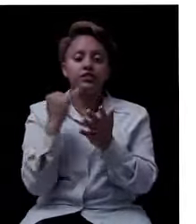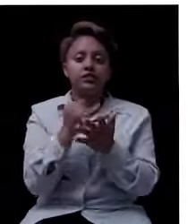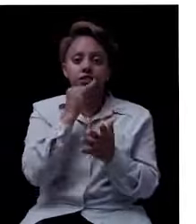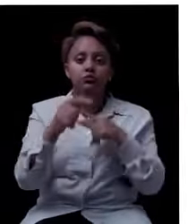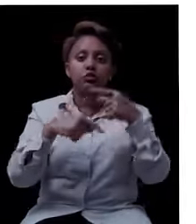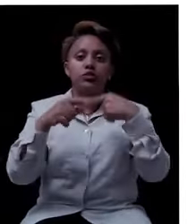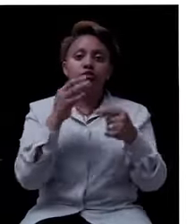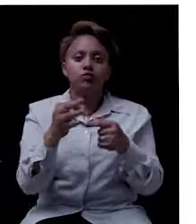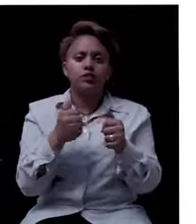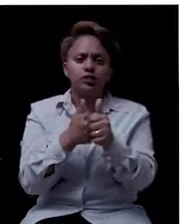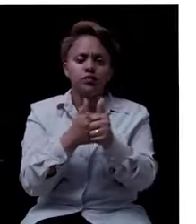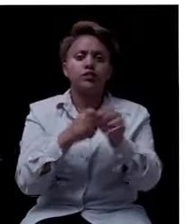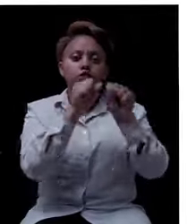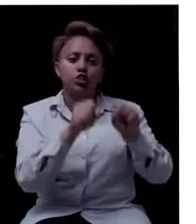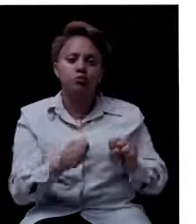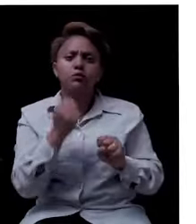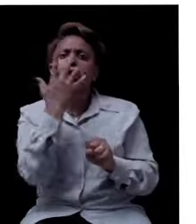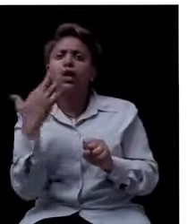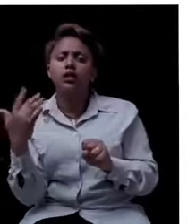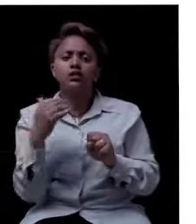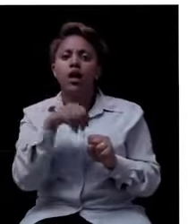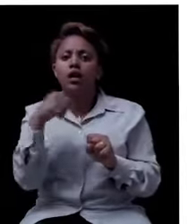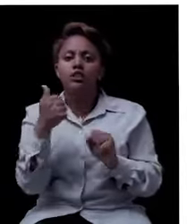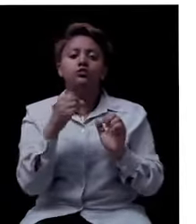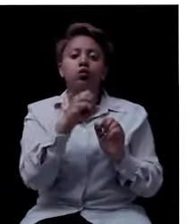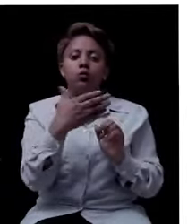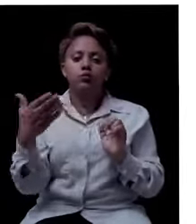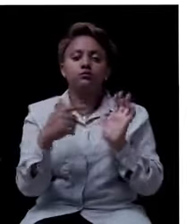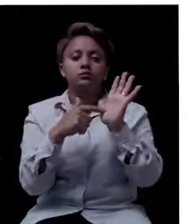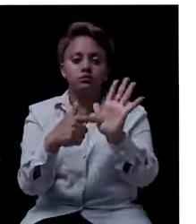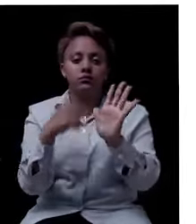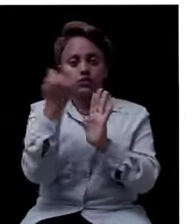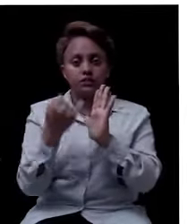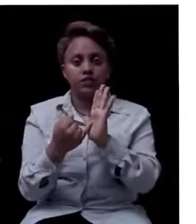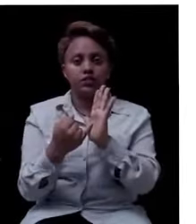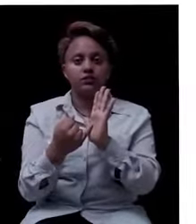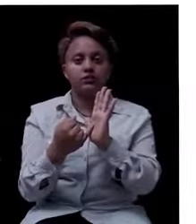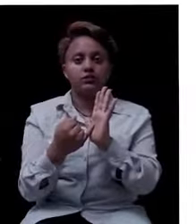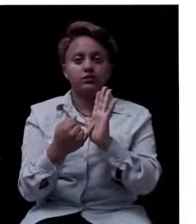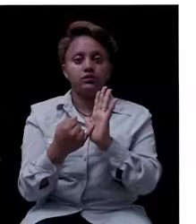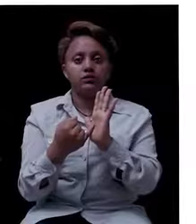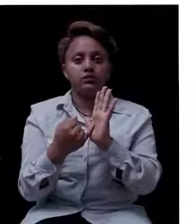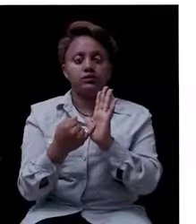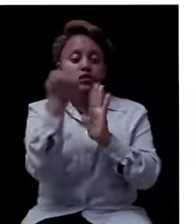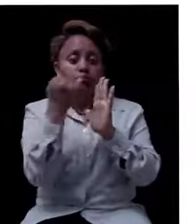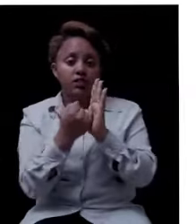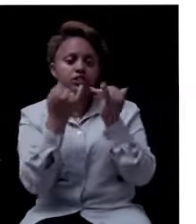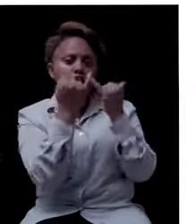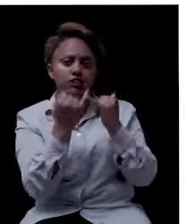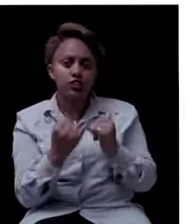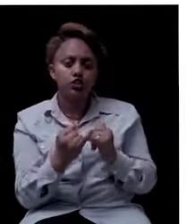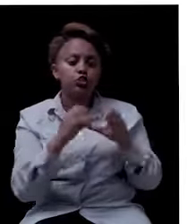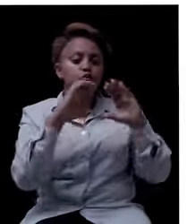recognizing repeated shapes, colors, and other visual indicators in the image. Image classification groups image